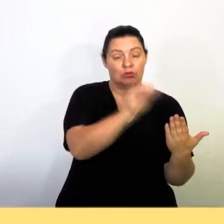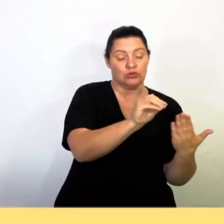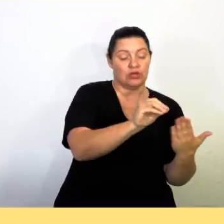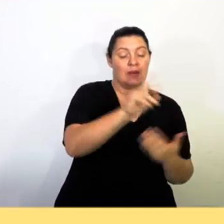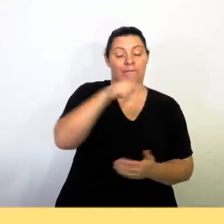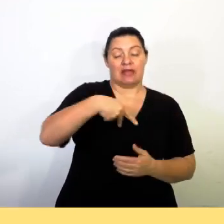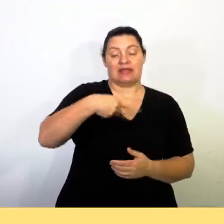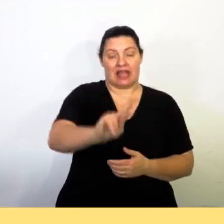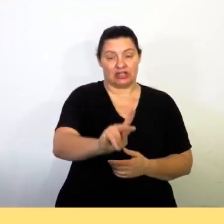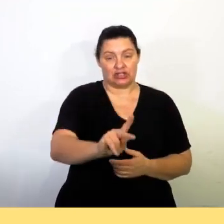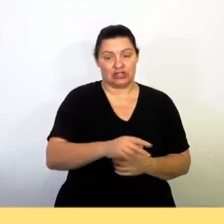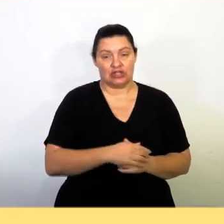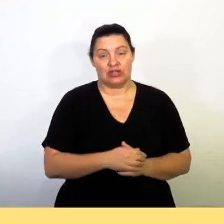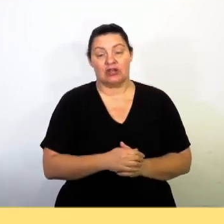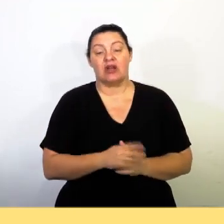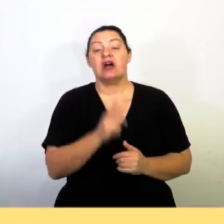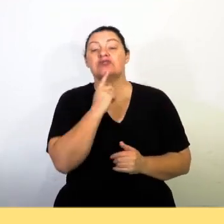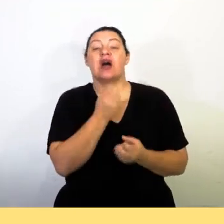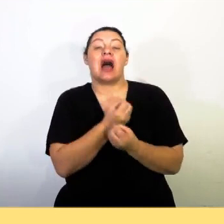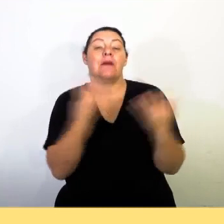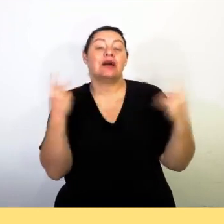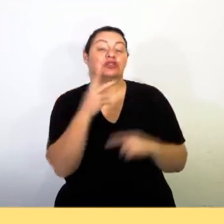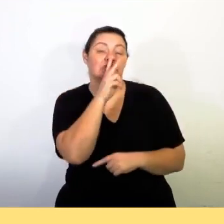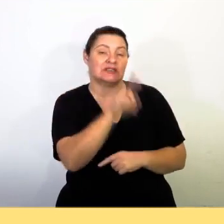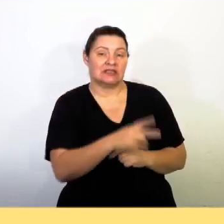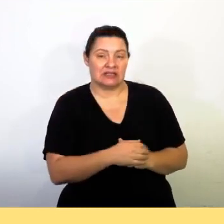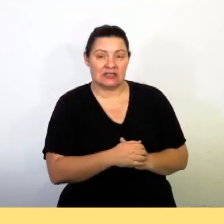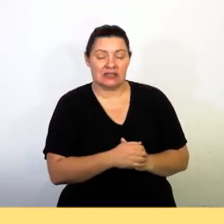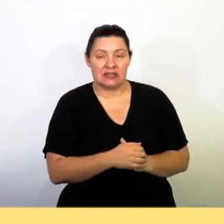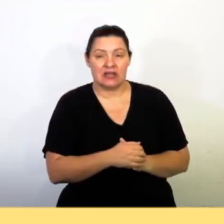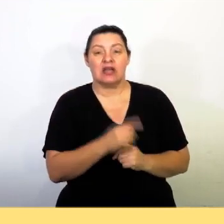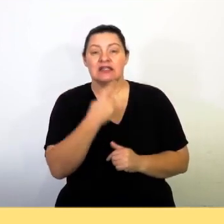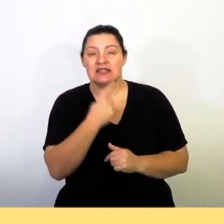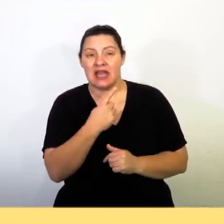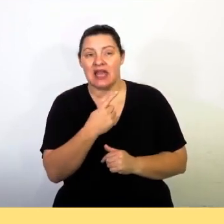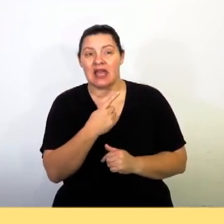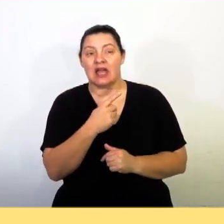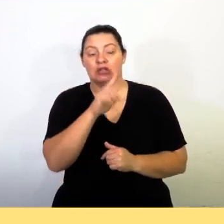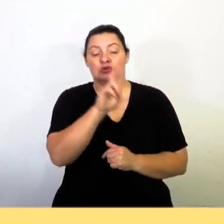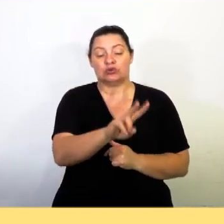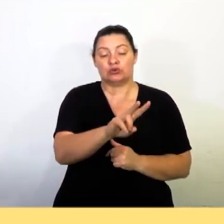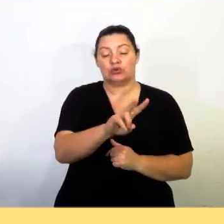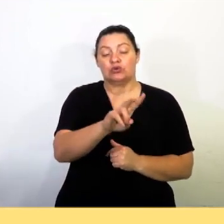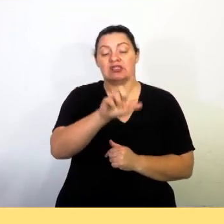again petty cash. And how much do you see here, learners? It is